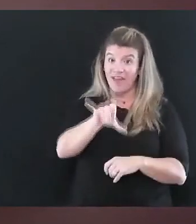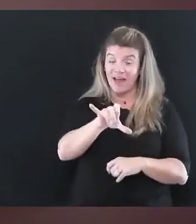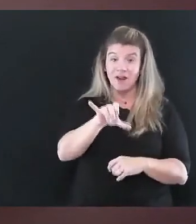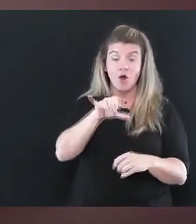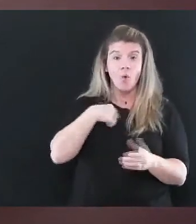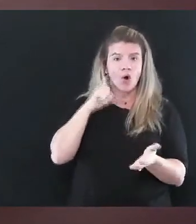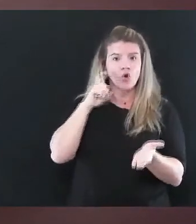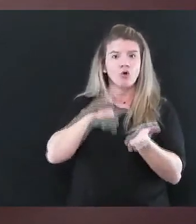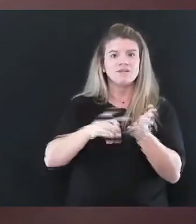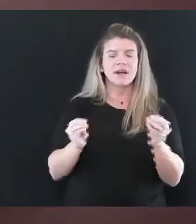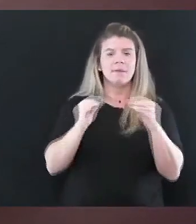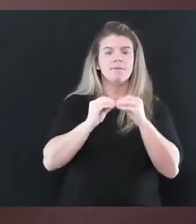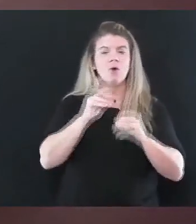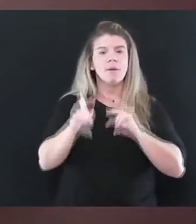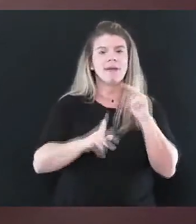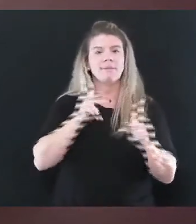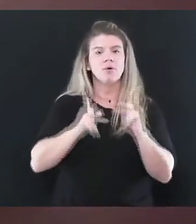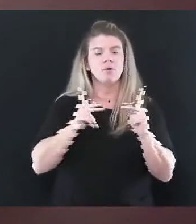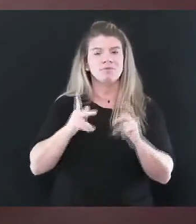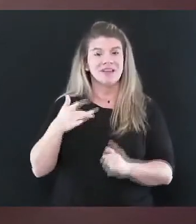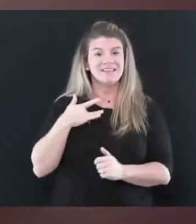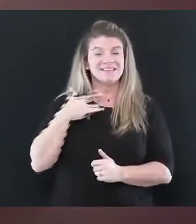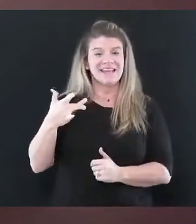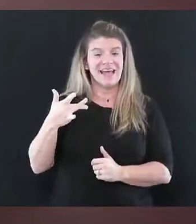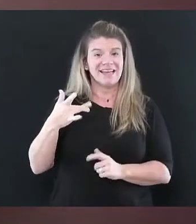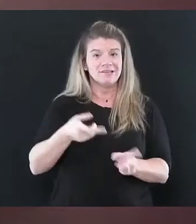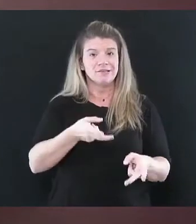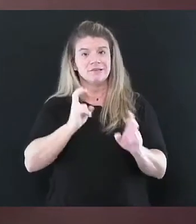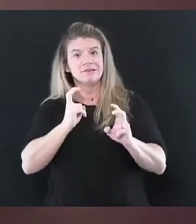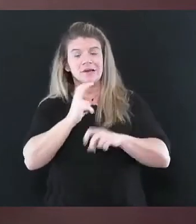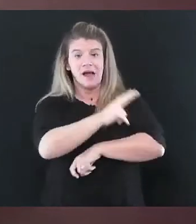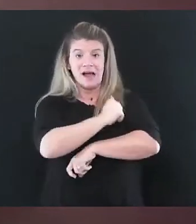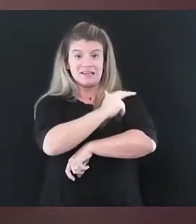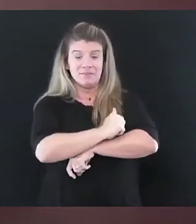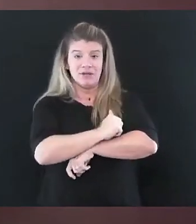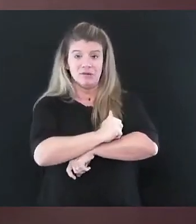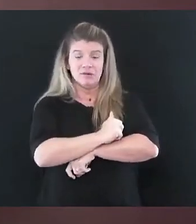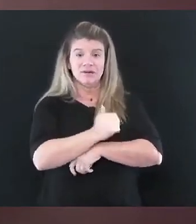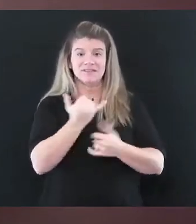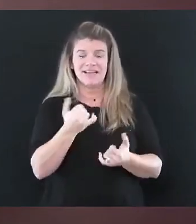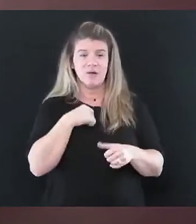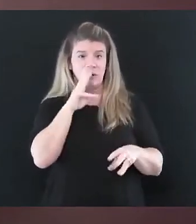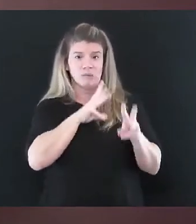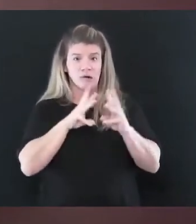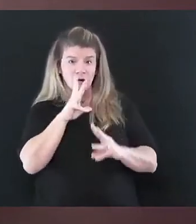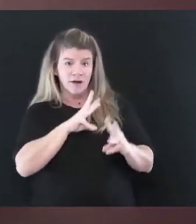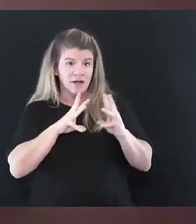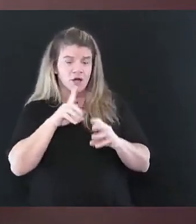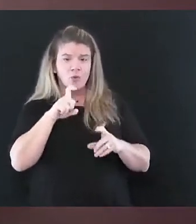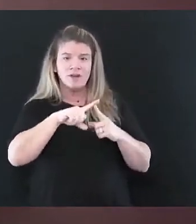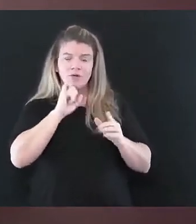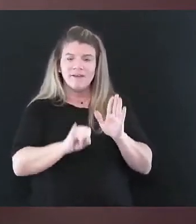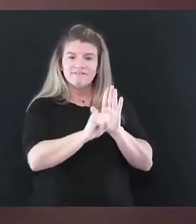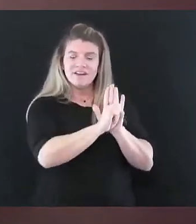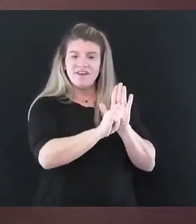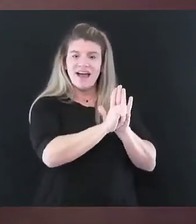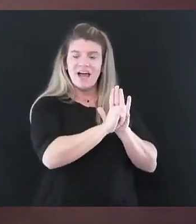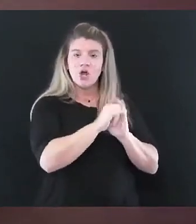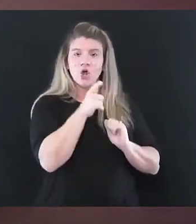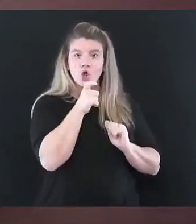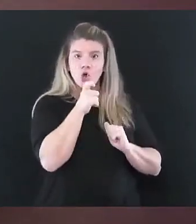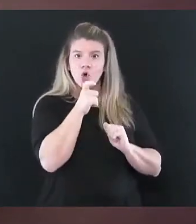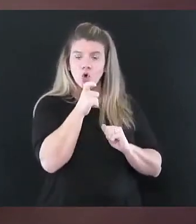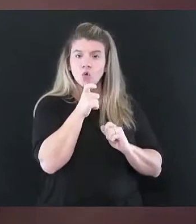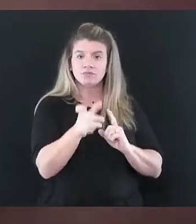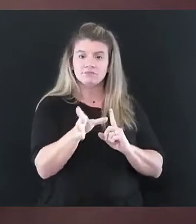noticing more people appear to be hospitalized, and that's concerning for us. And we want to identify those super spreaders so that we